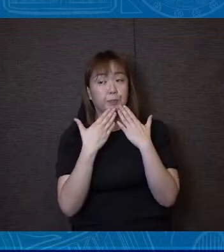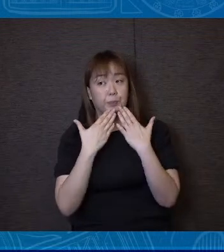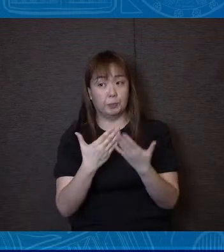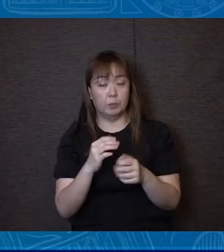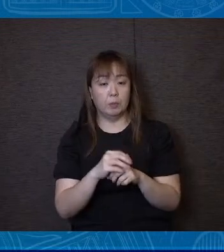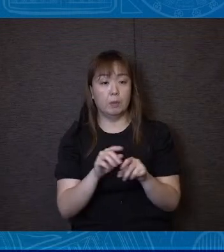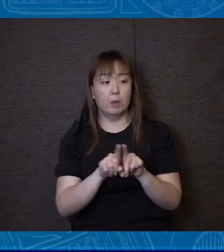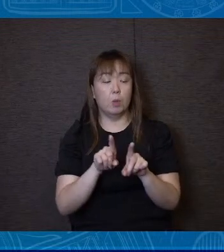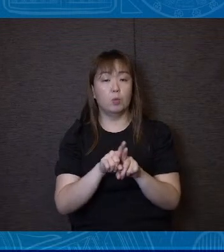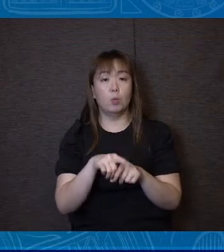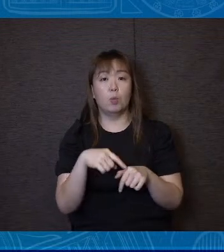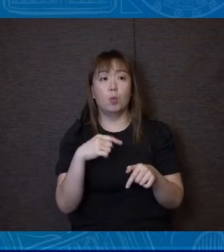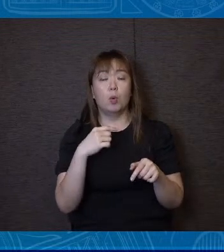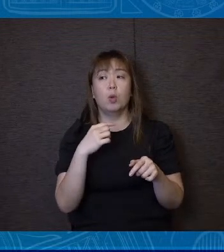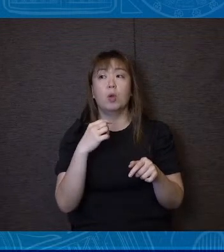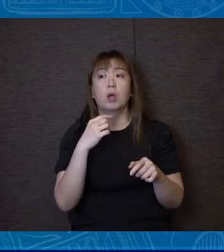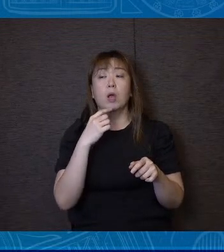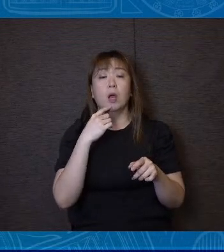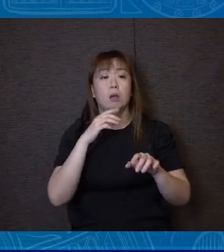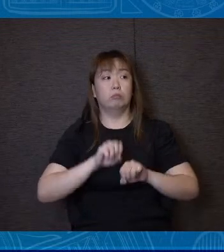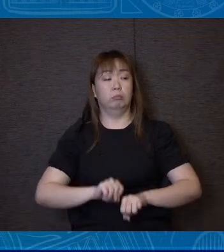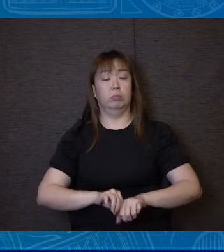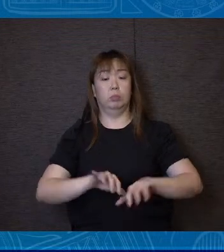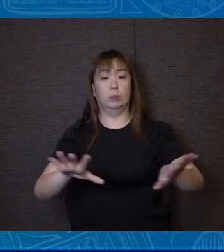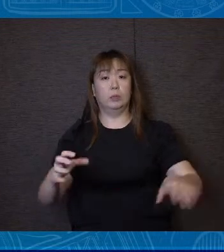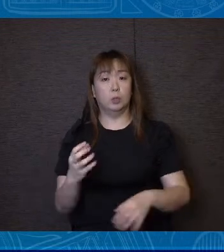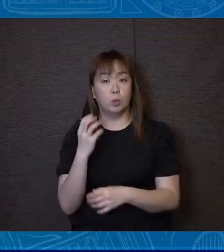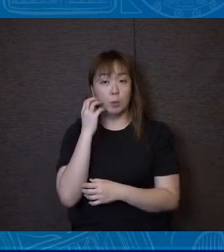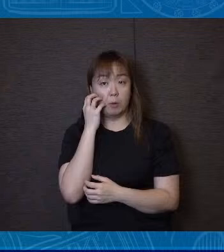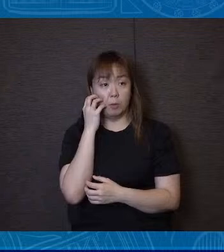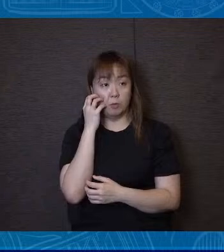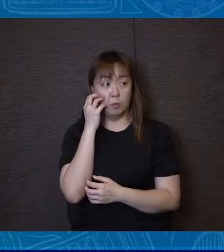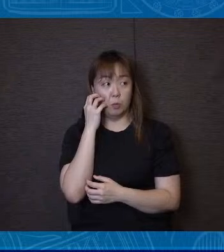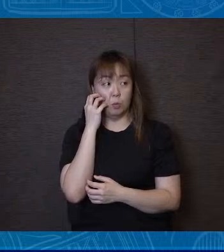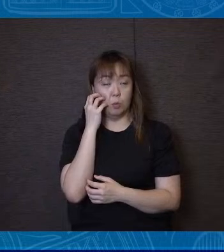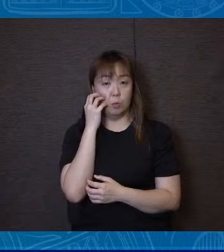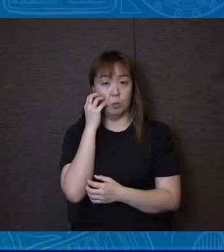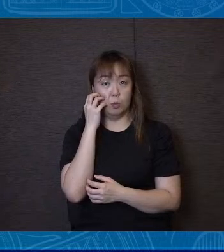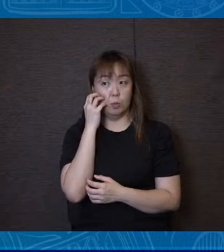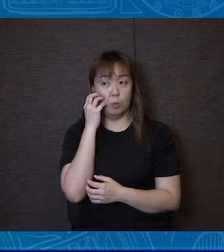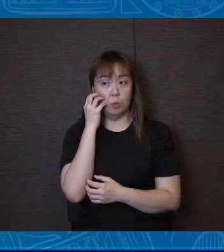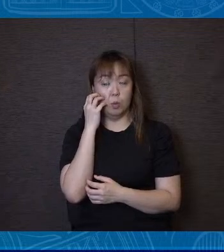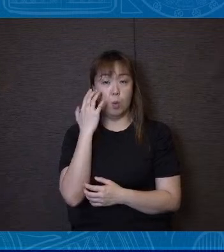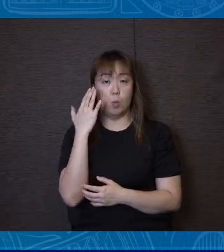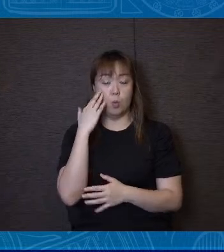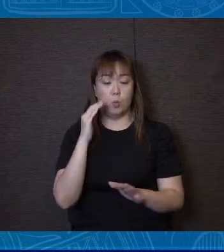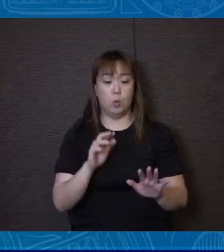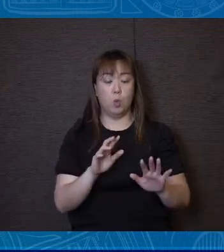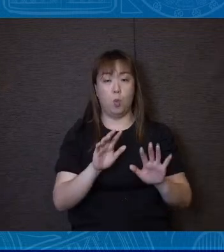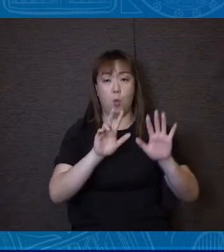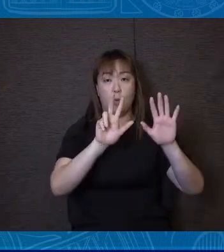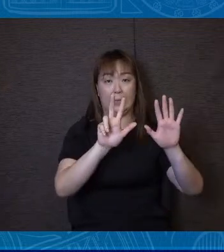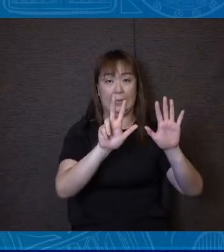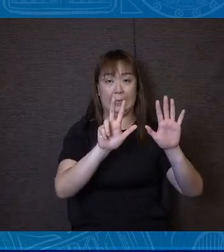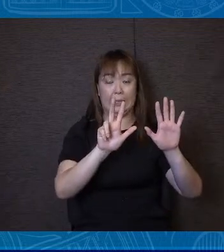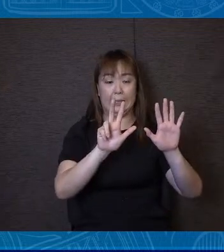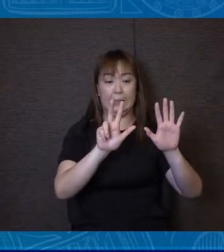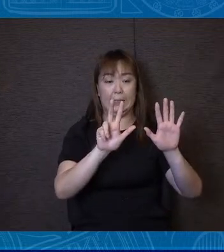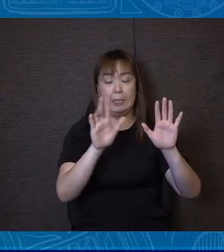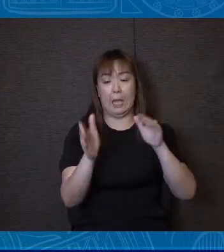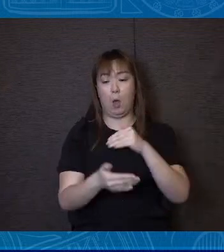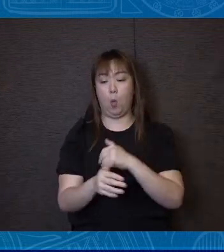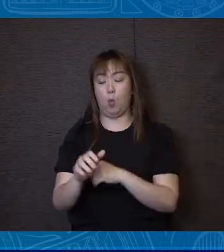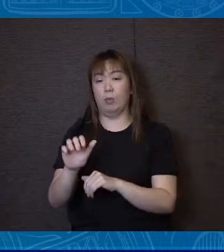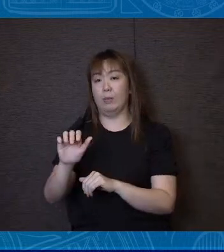highlighting the spread of mobile phones. Today, we know that 8 out of 10 people in the world